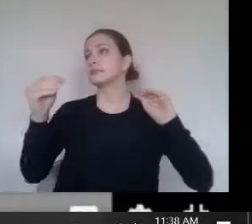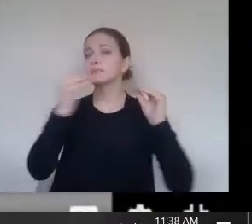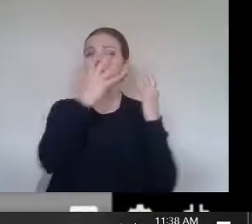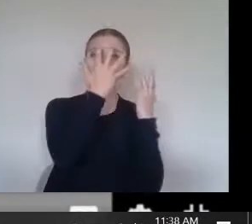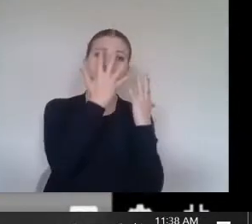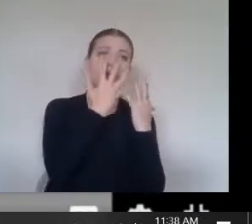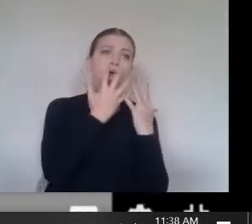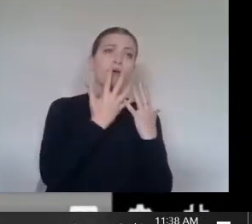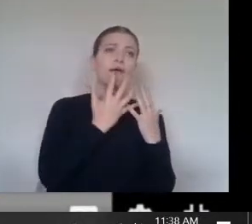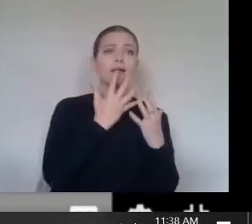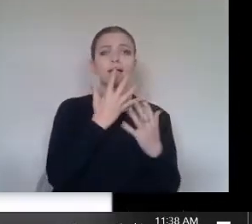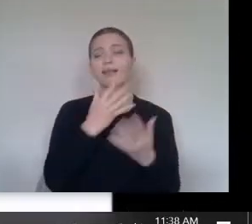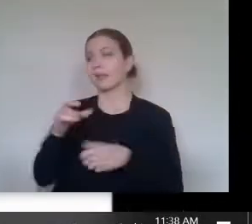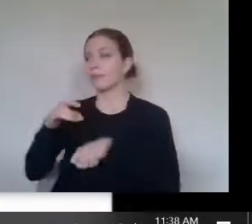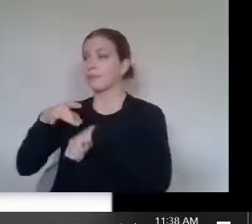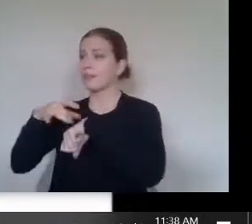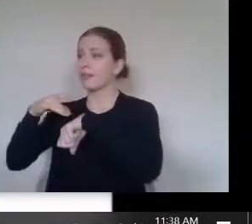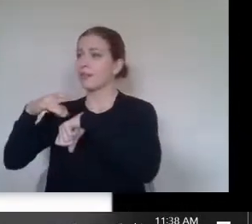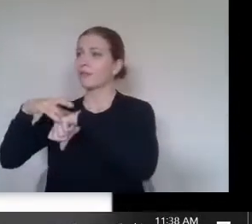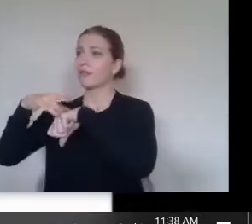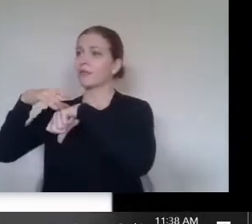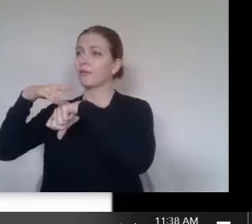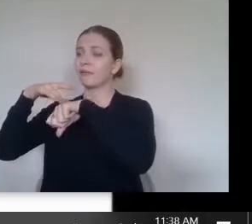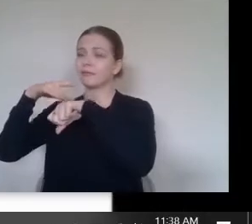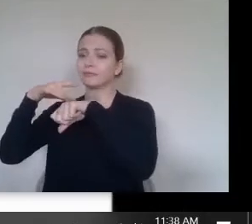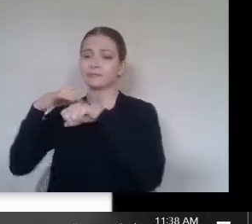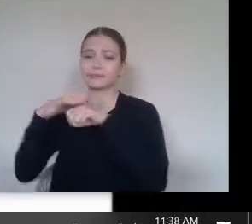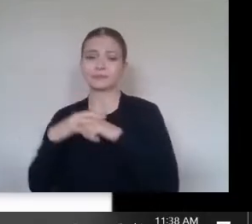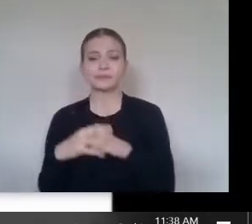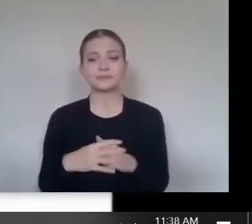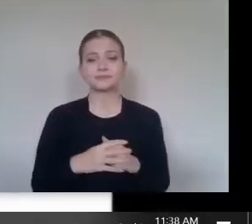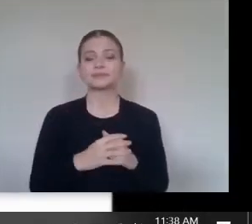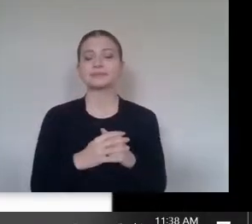melon and melancholy.